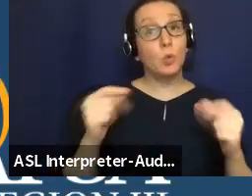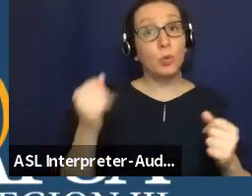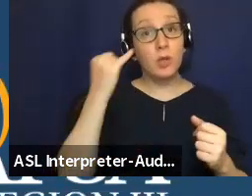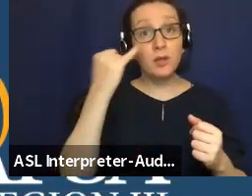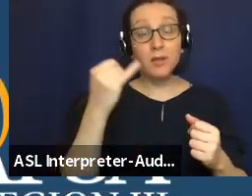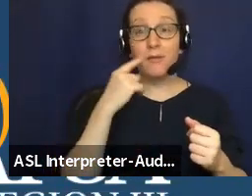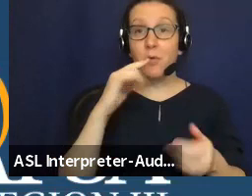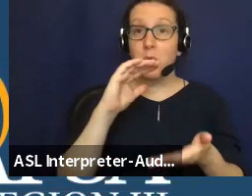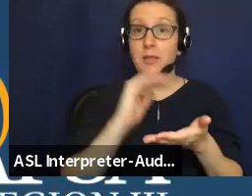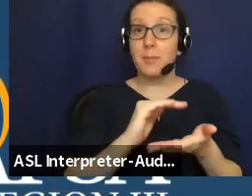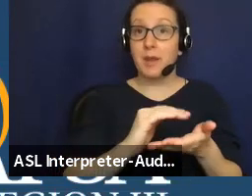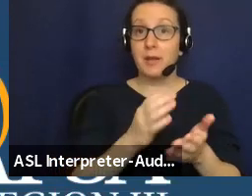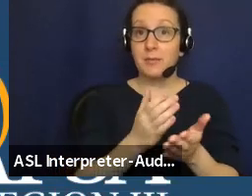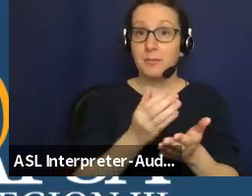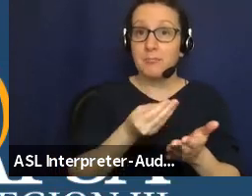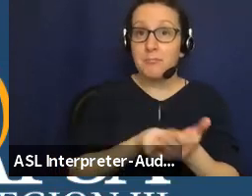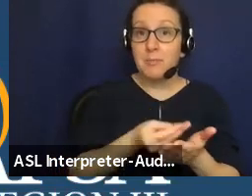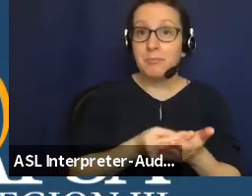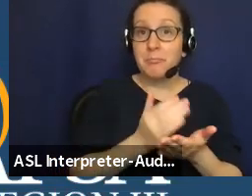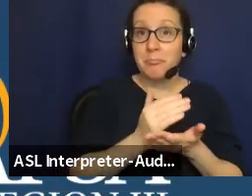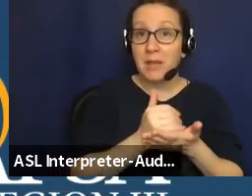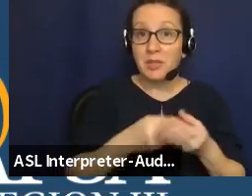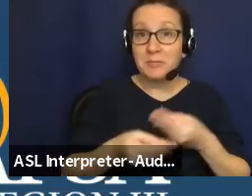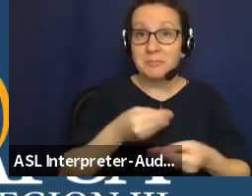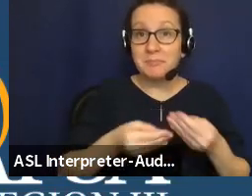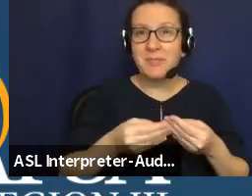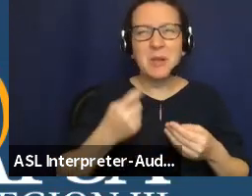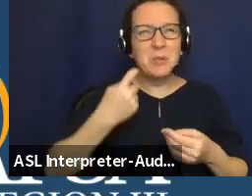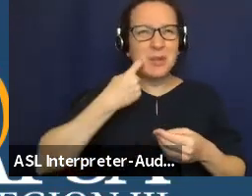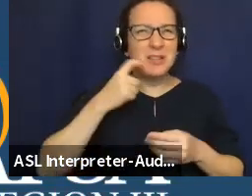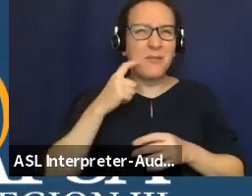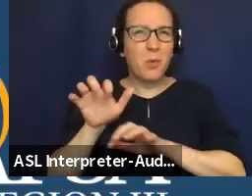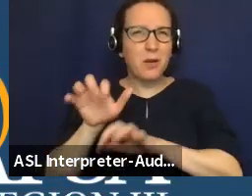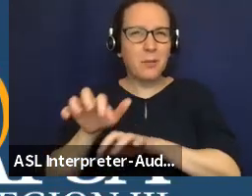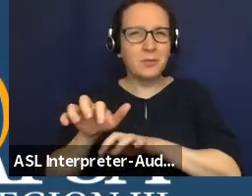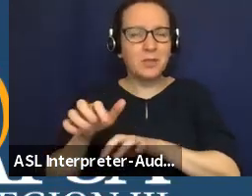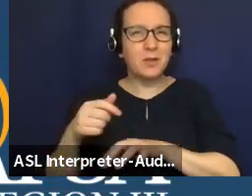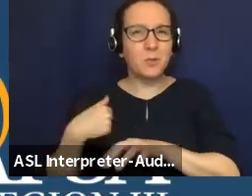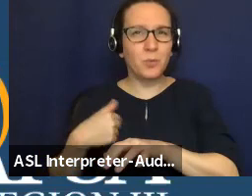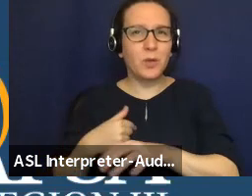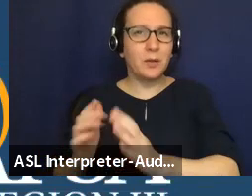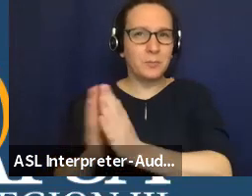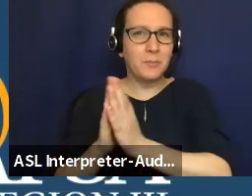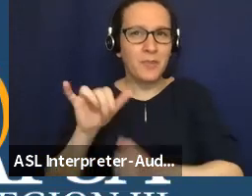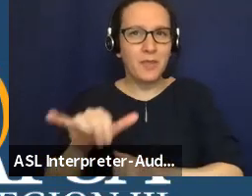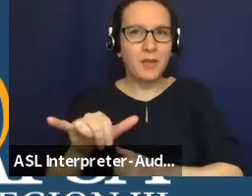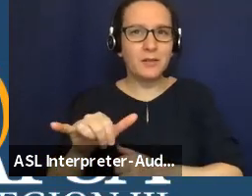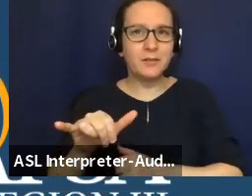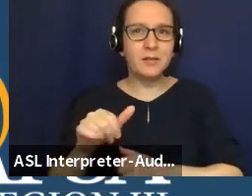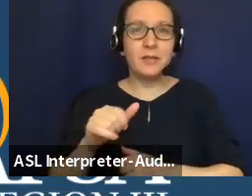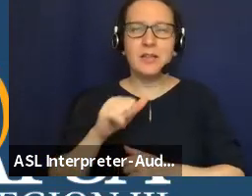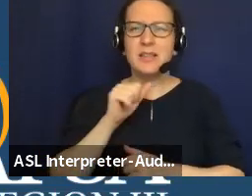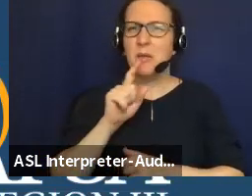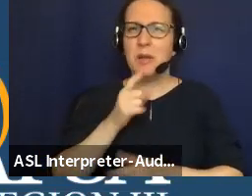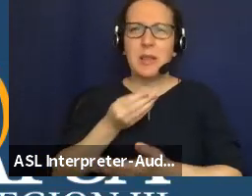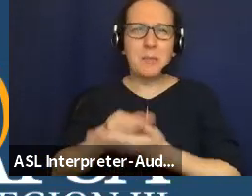budget. This is something that we've done recently for captioning. We actually wasn't about the budget, but